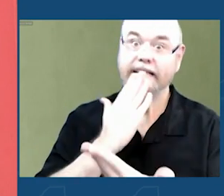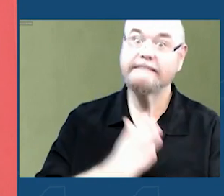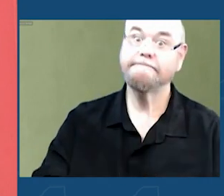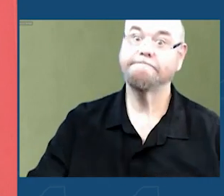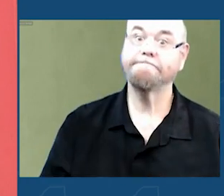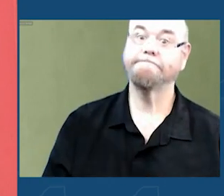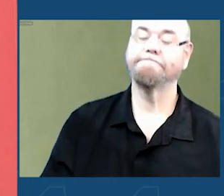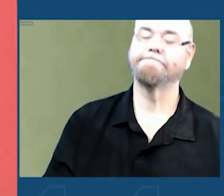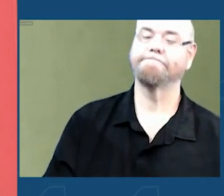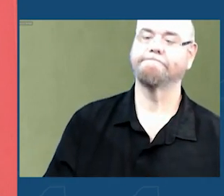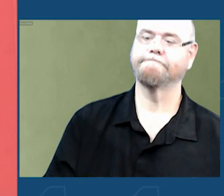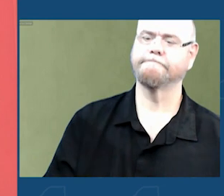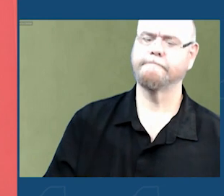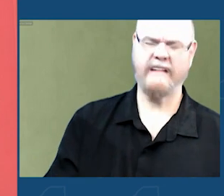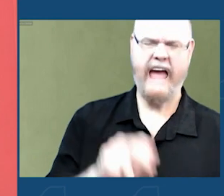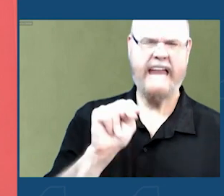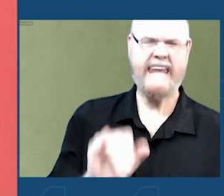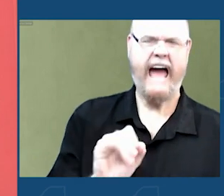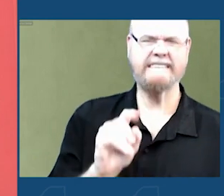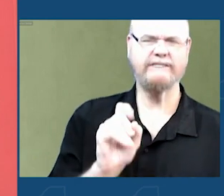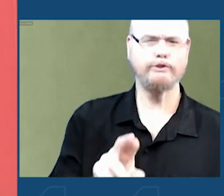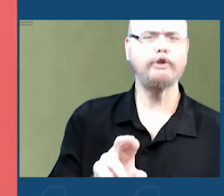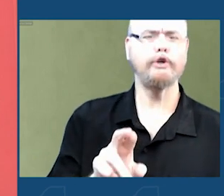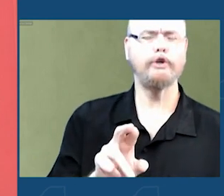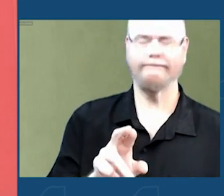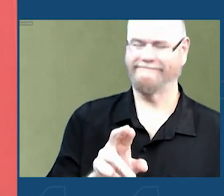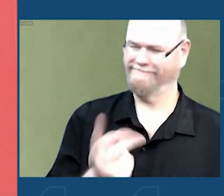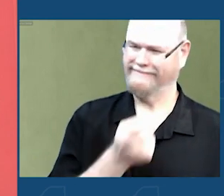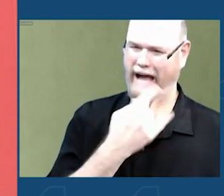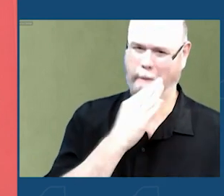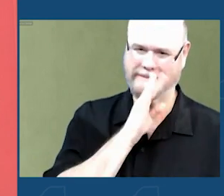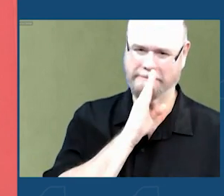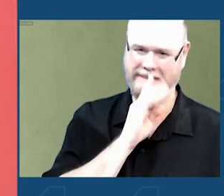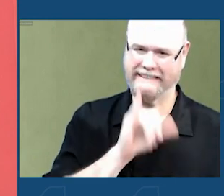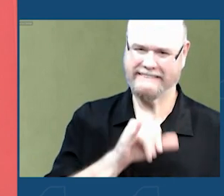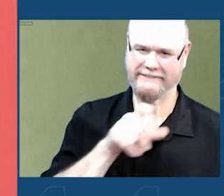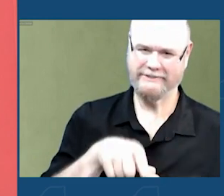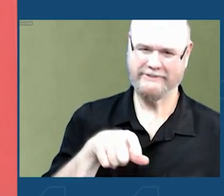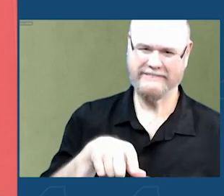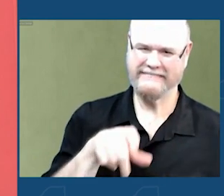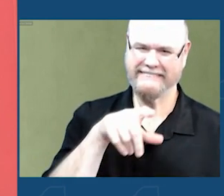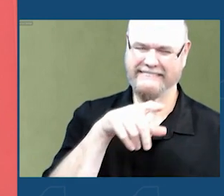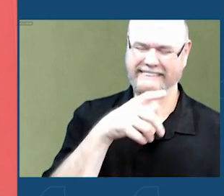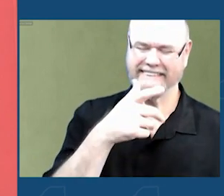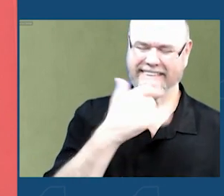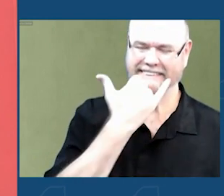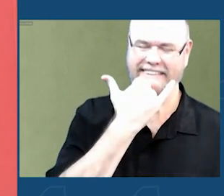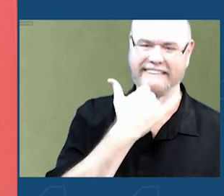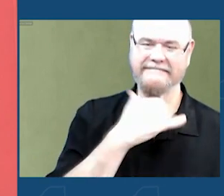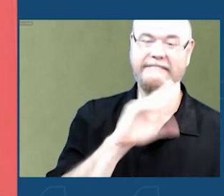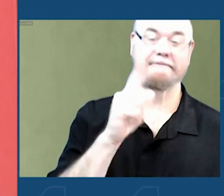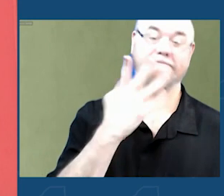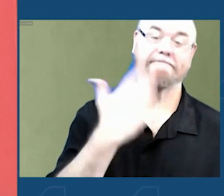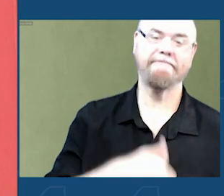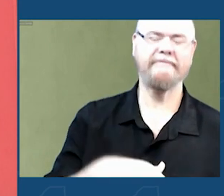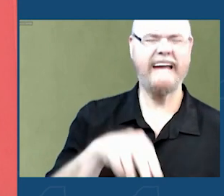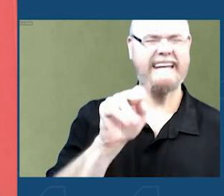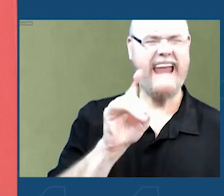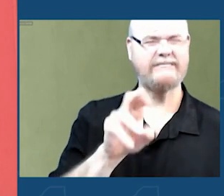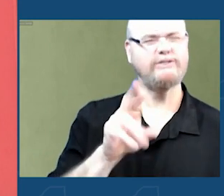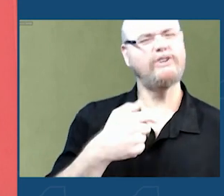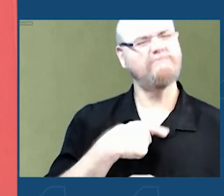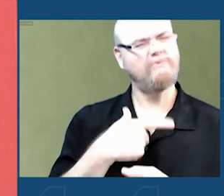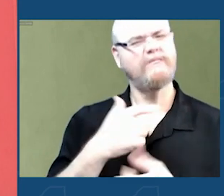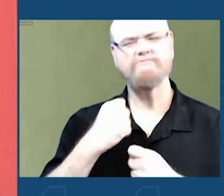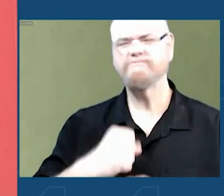Neister, I always get that wrong, sorry, who have been so strong a partner